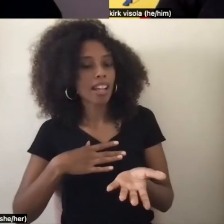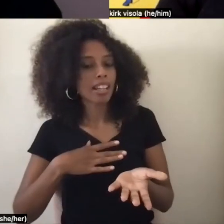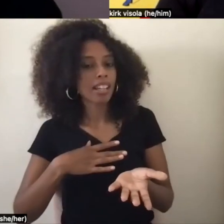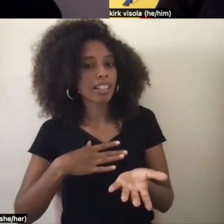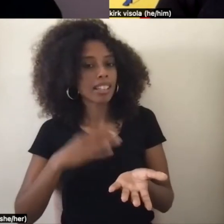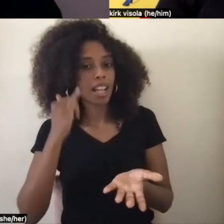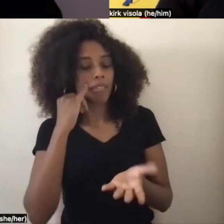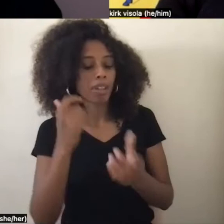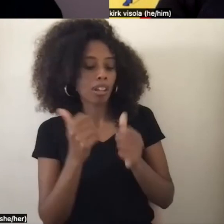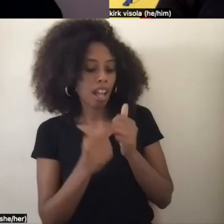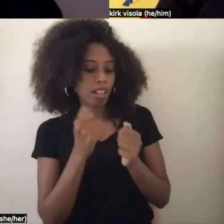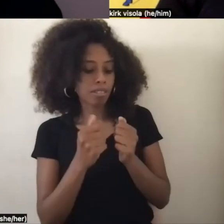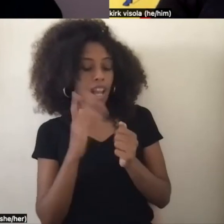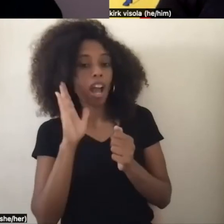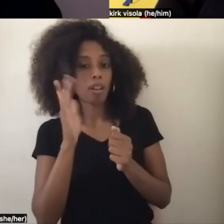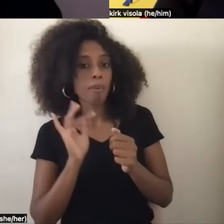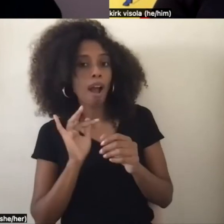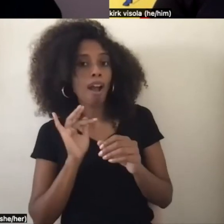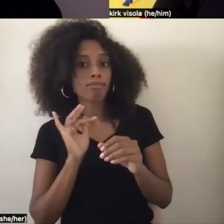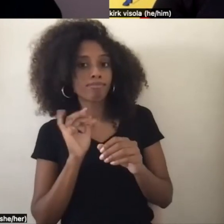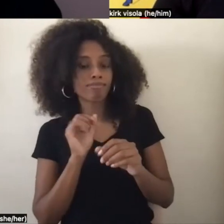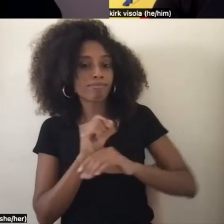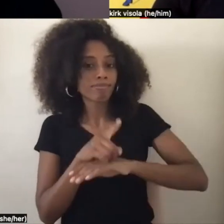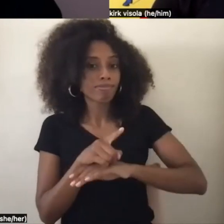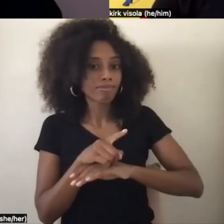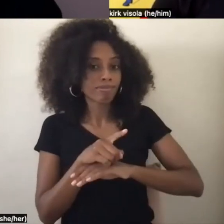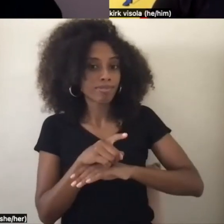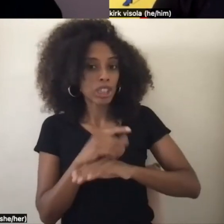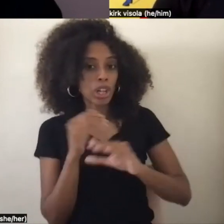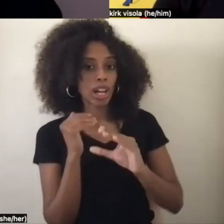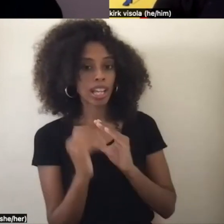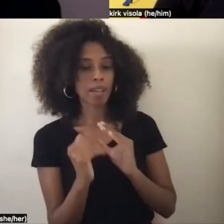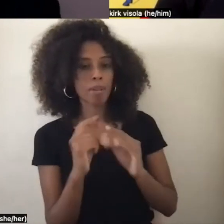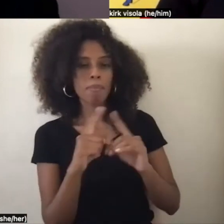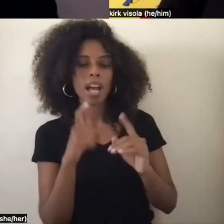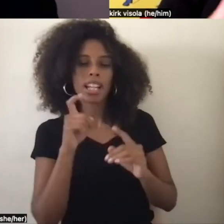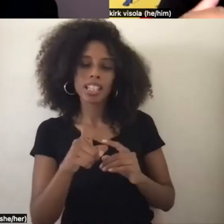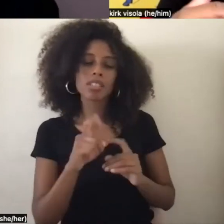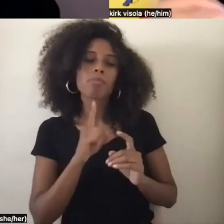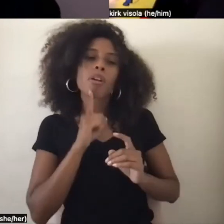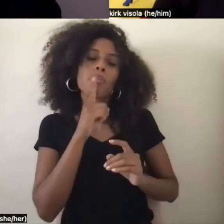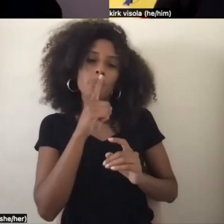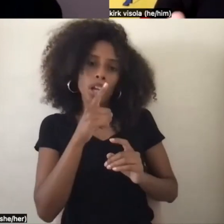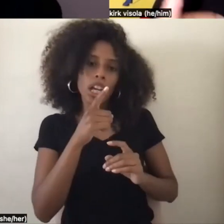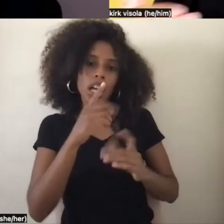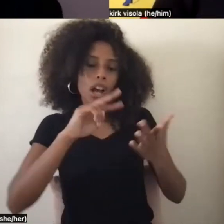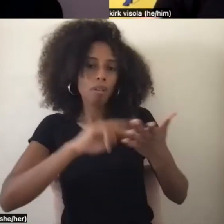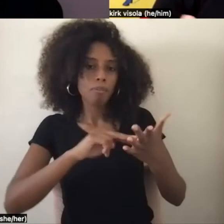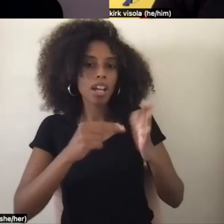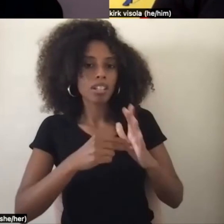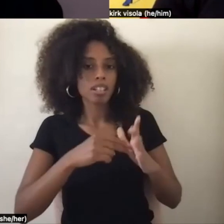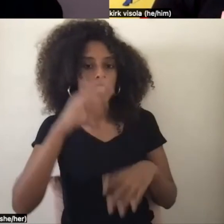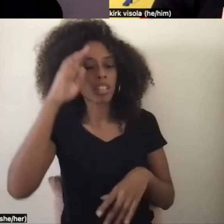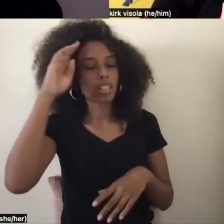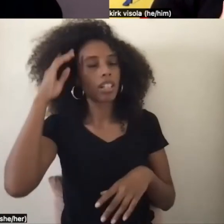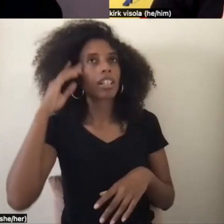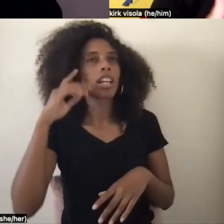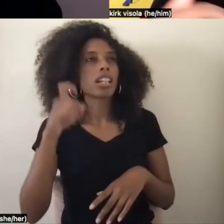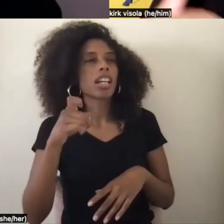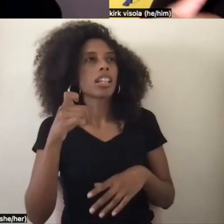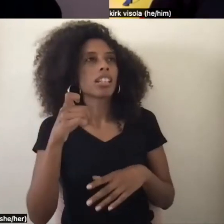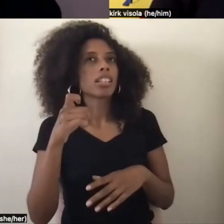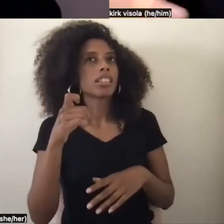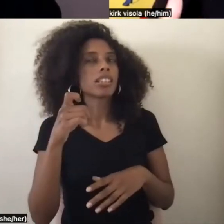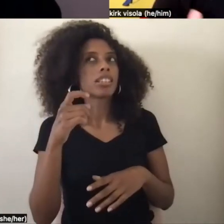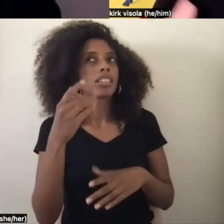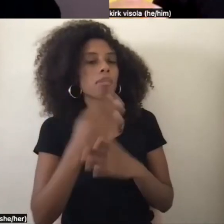you message me or email me, but it has to be a real message. It has to be something where we can have a conversation and